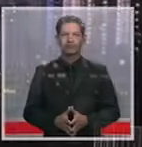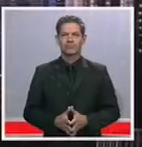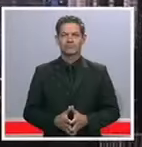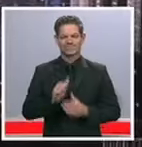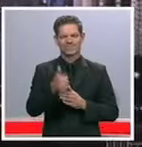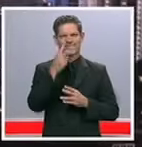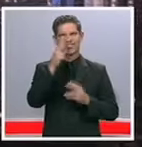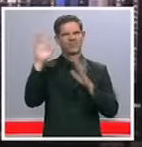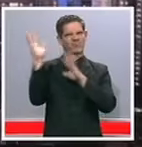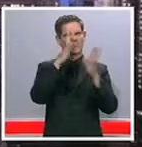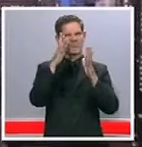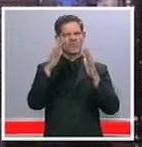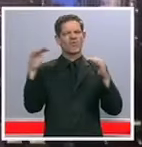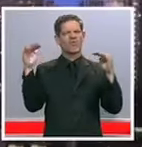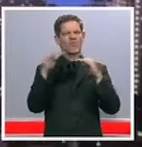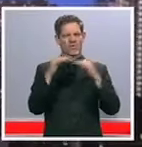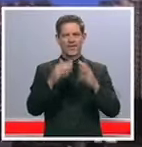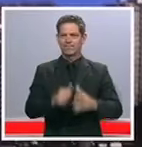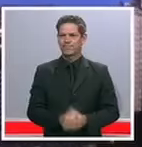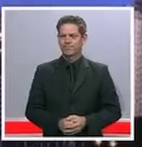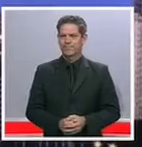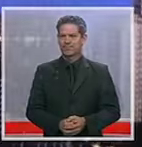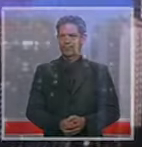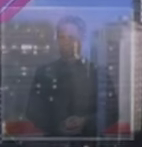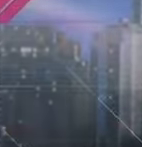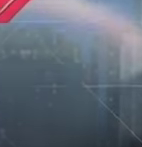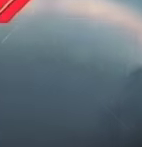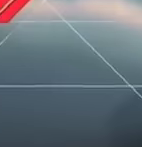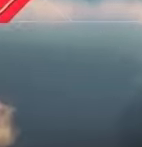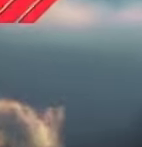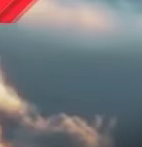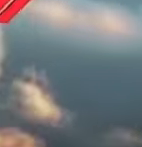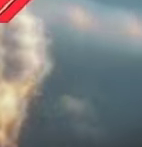Right, let's check in with the Weather Center now. Here's Candace.